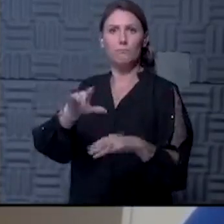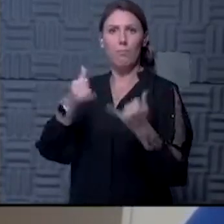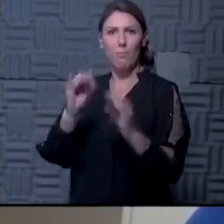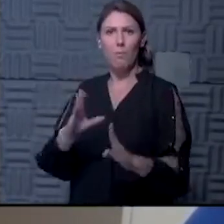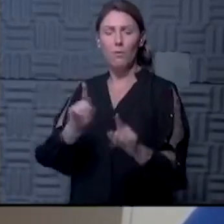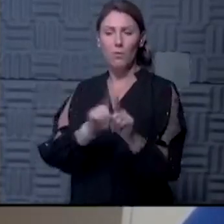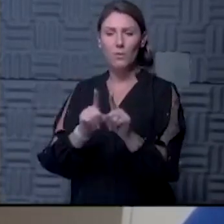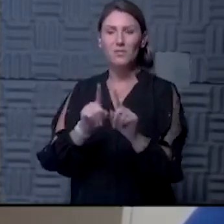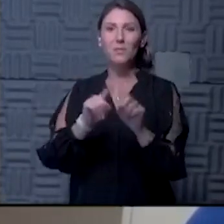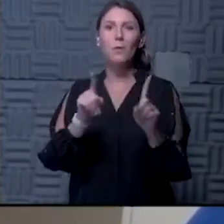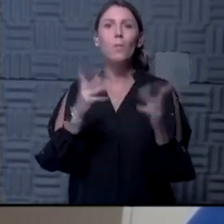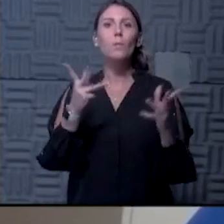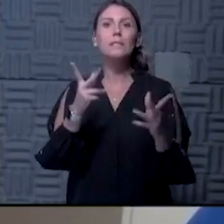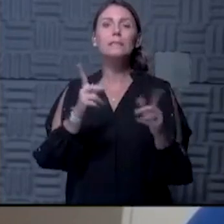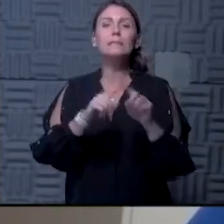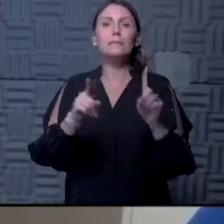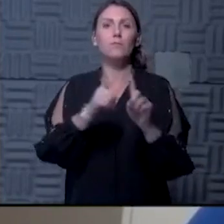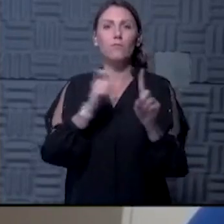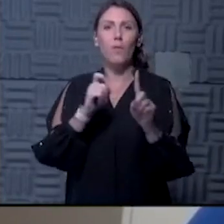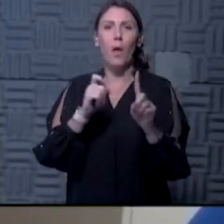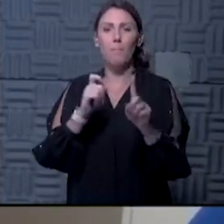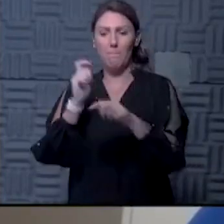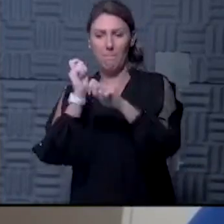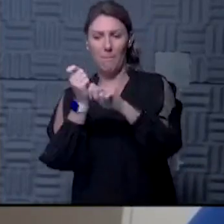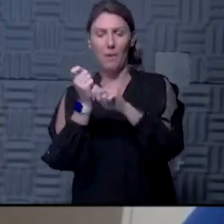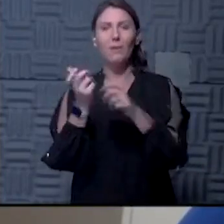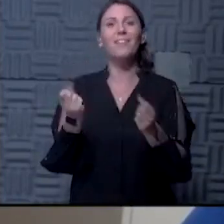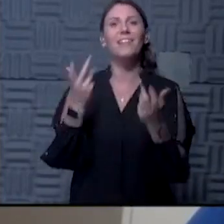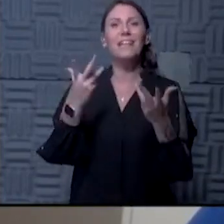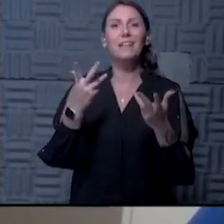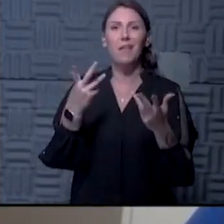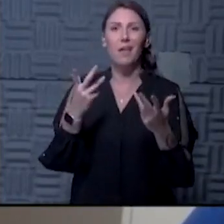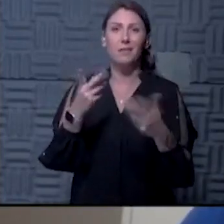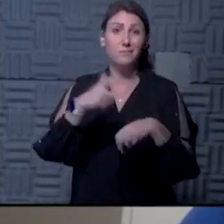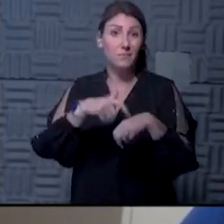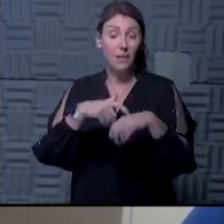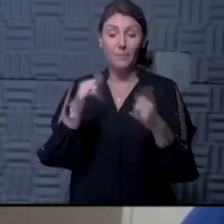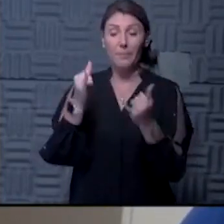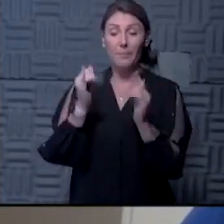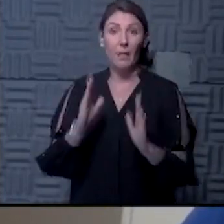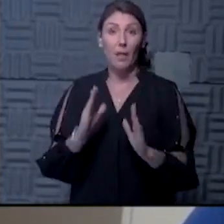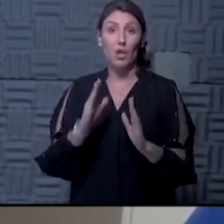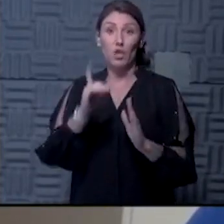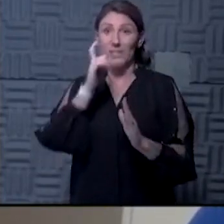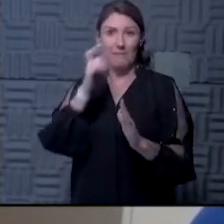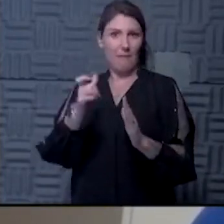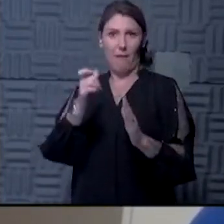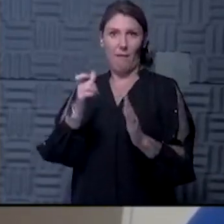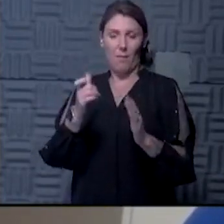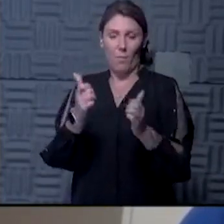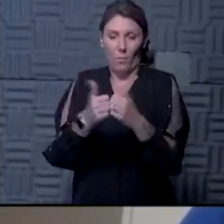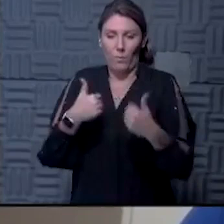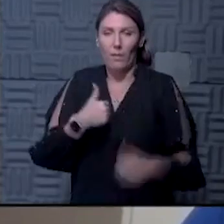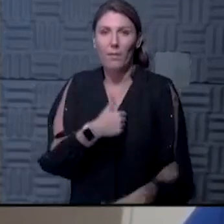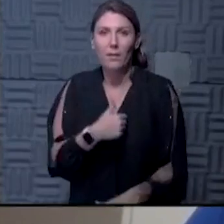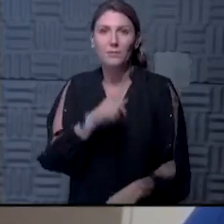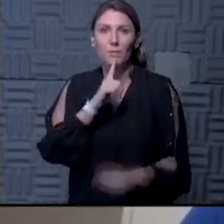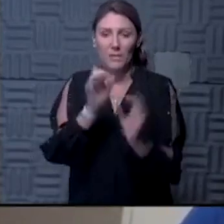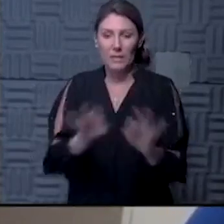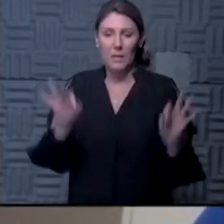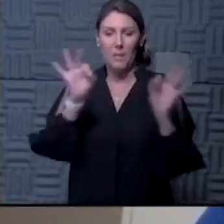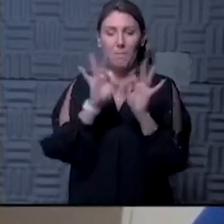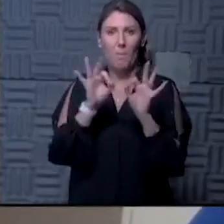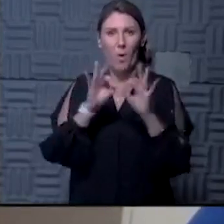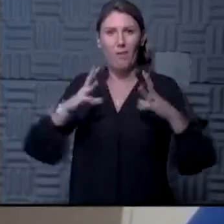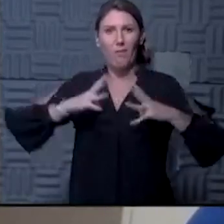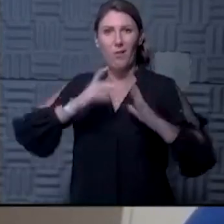that's different from other sports is a lot of times our players are away from us in the off season. Our off season is extremely important. We want to make sure that we're getting things done,